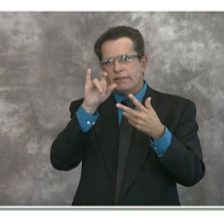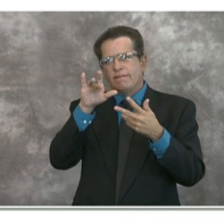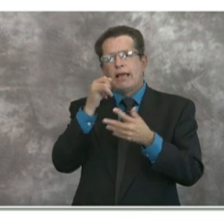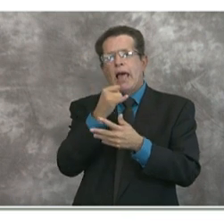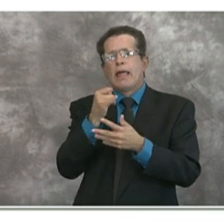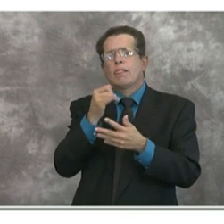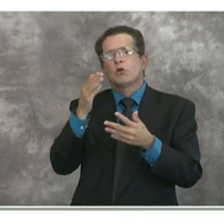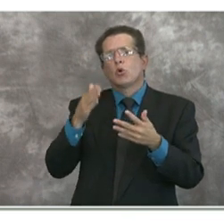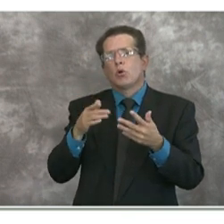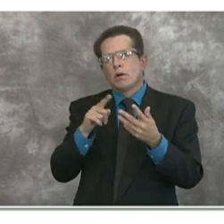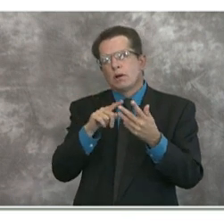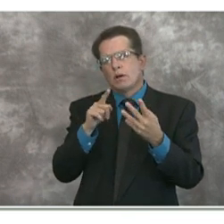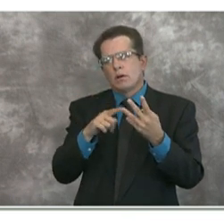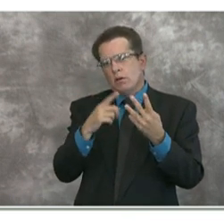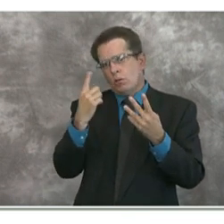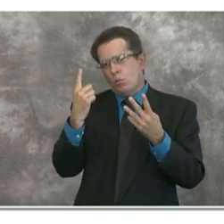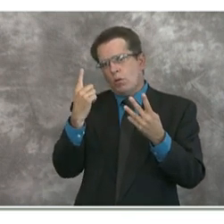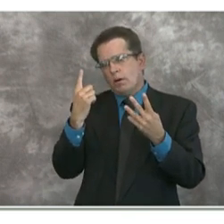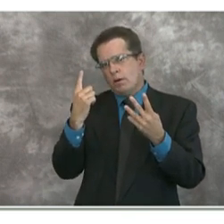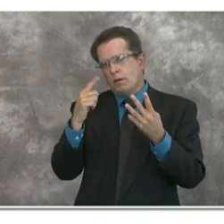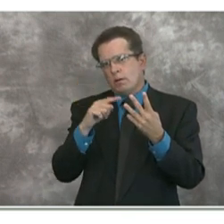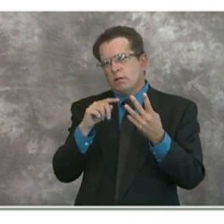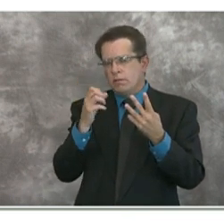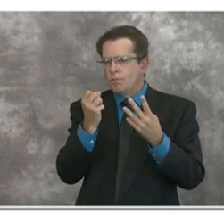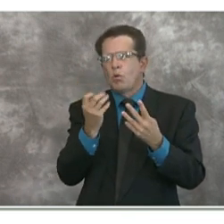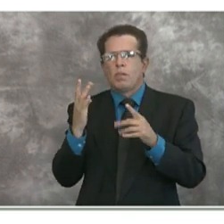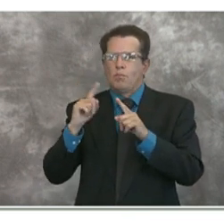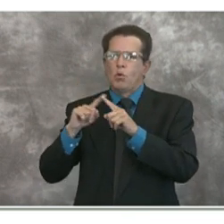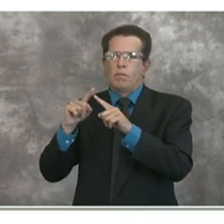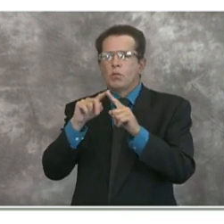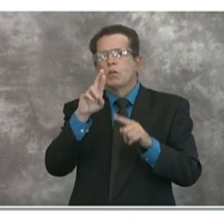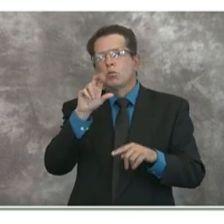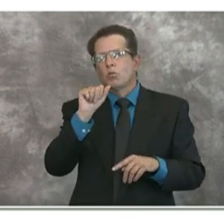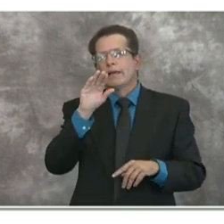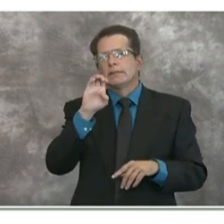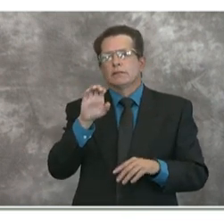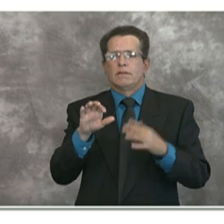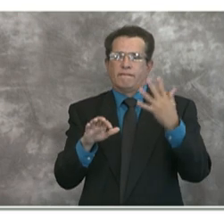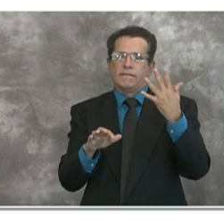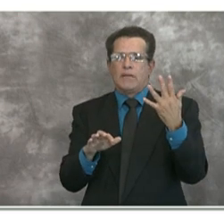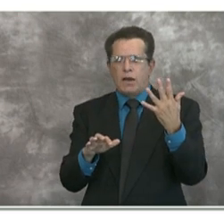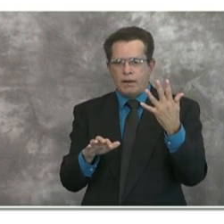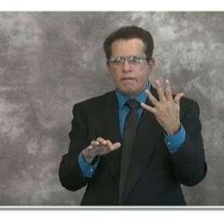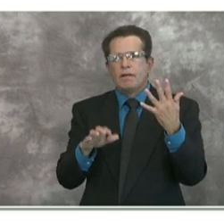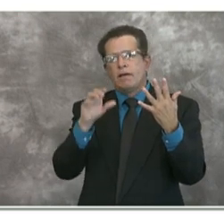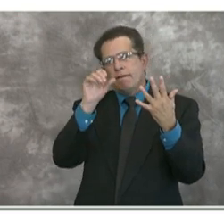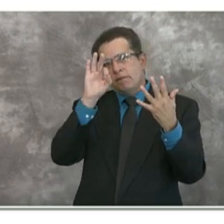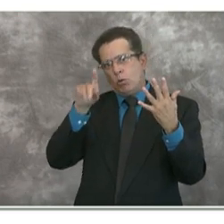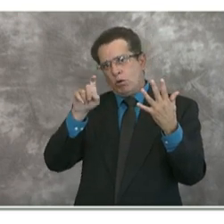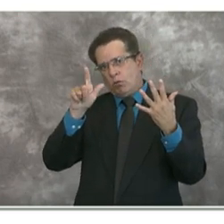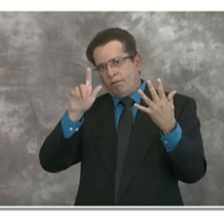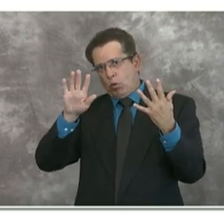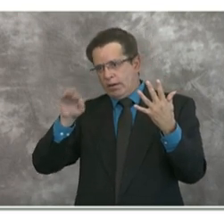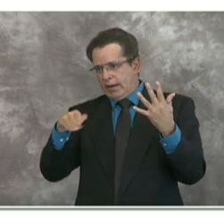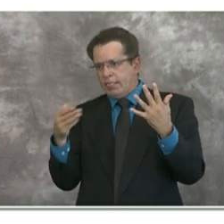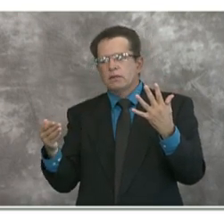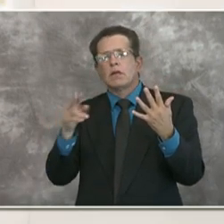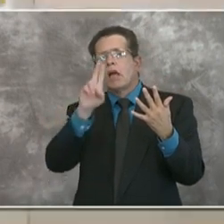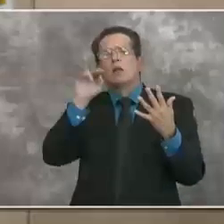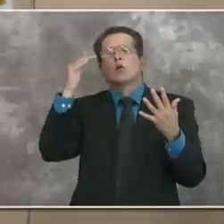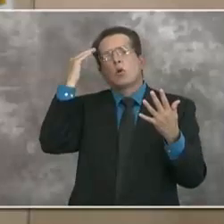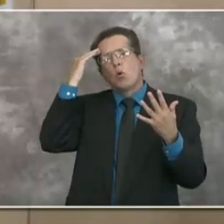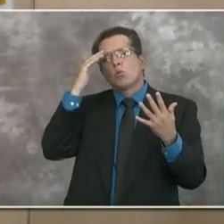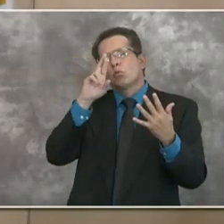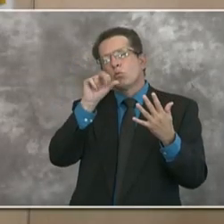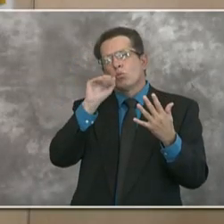Islander, and 1 individual of multiple races. And 5 of the 124 deaths had unknown race